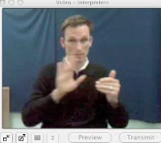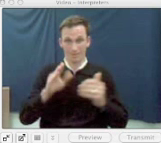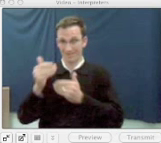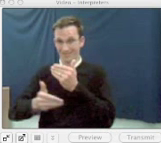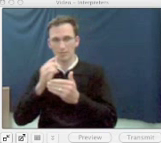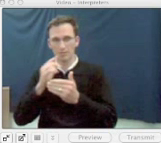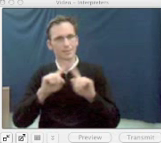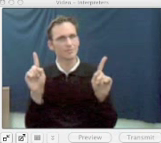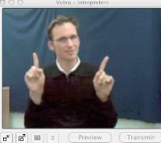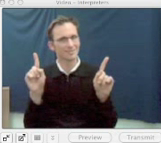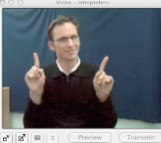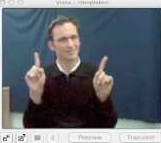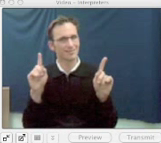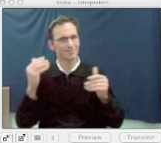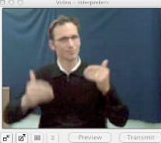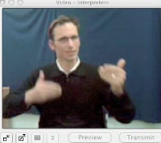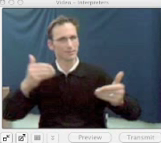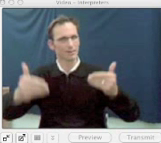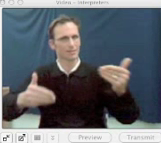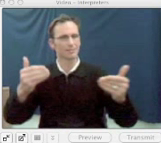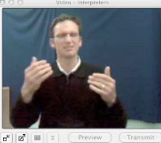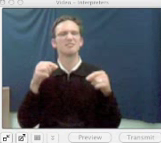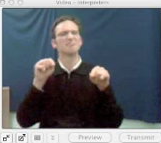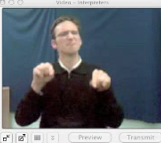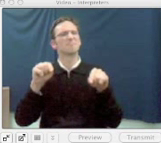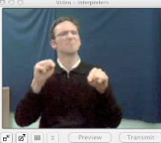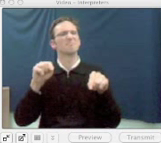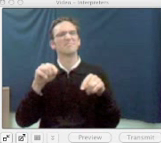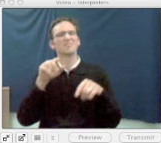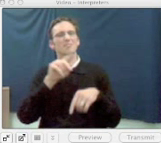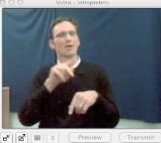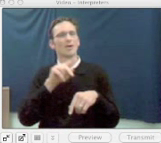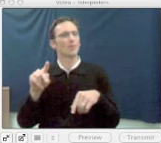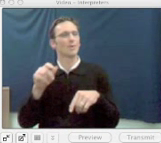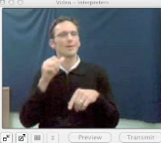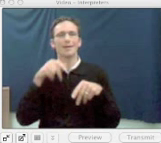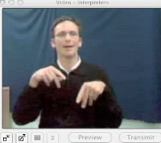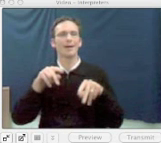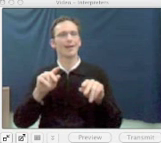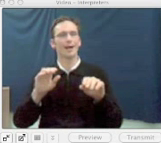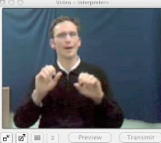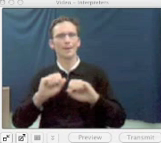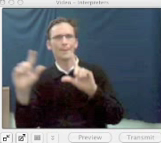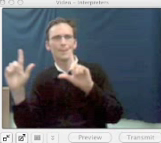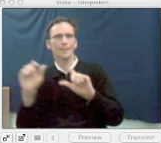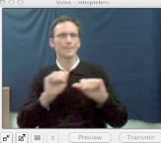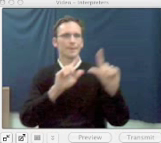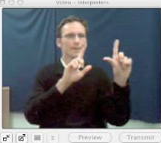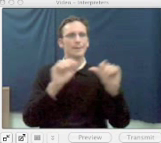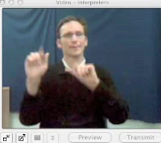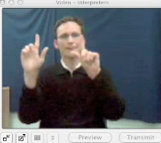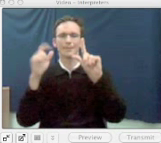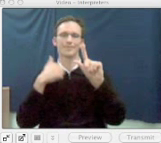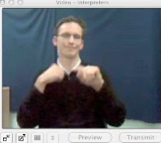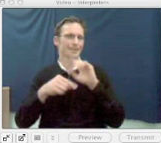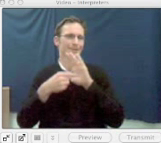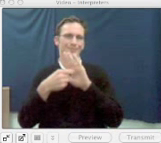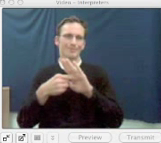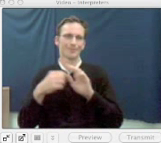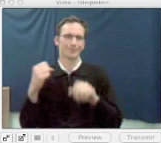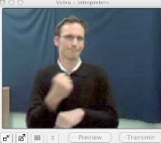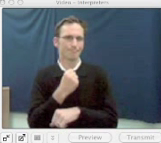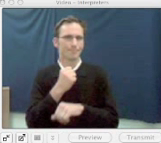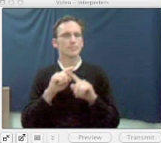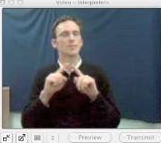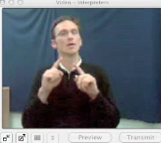And again, because the animation will not work for this, I won't be able to show you the animation. But assume we're talking about